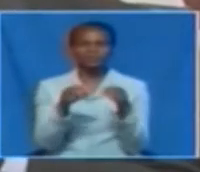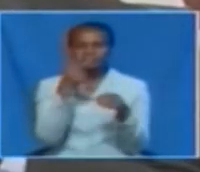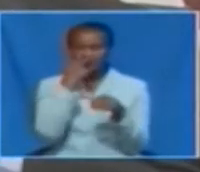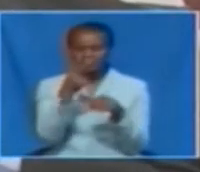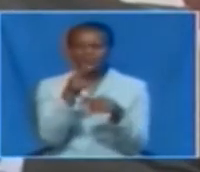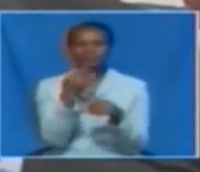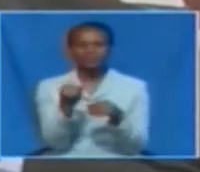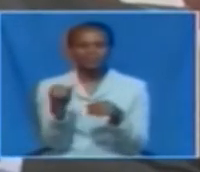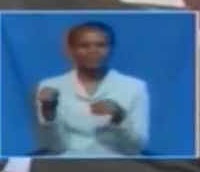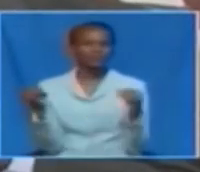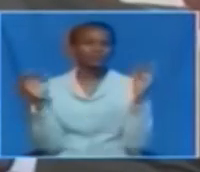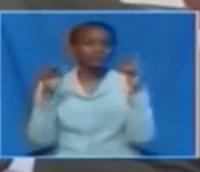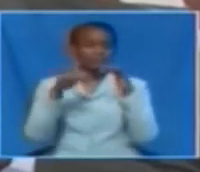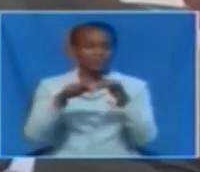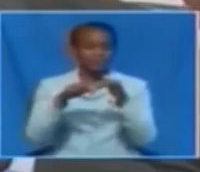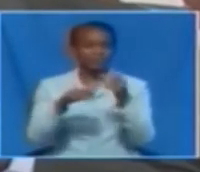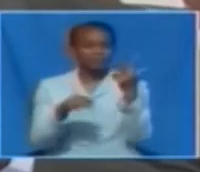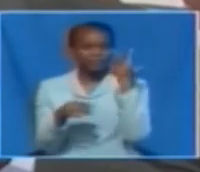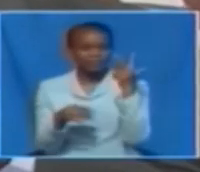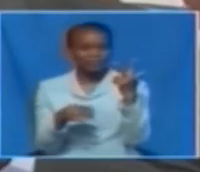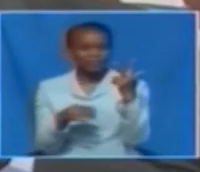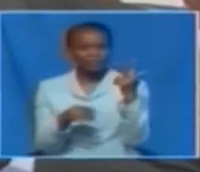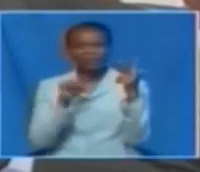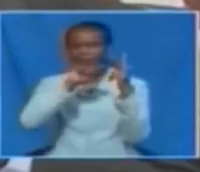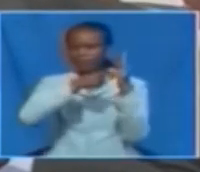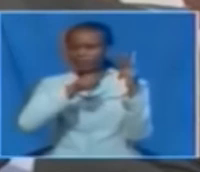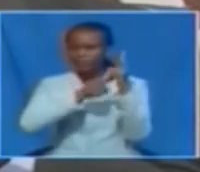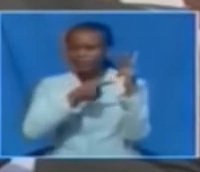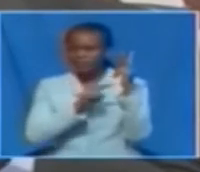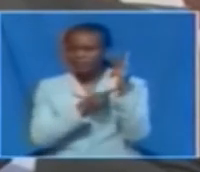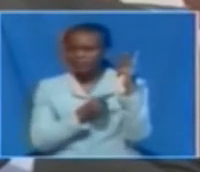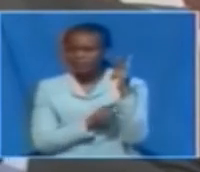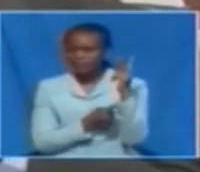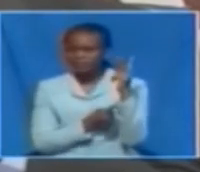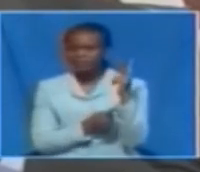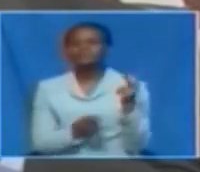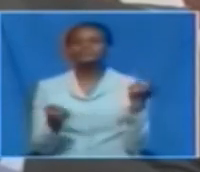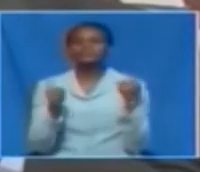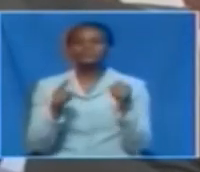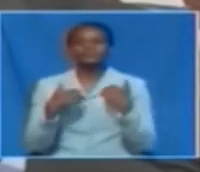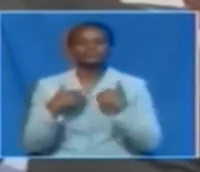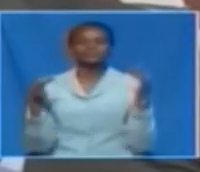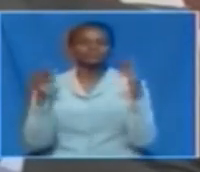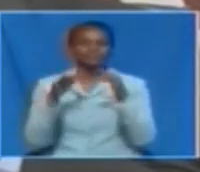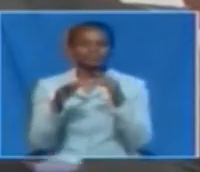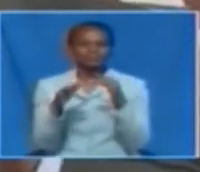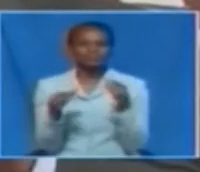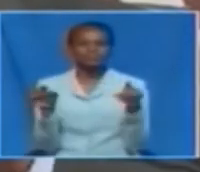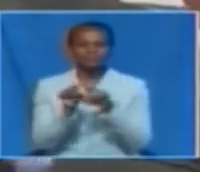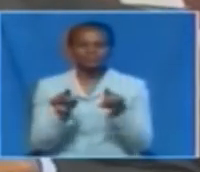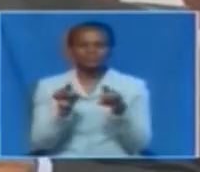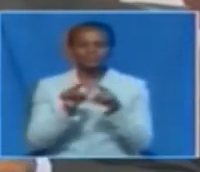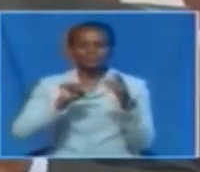the issue of the convention, looked at 3 points in determining whether we should have a convention at some